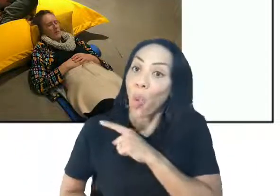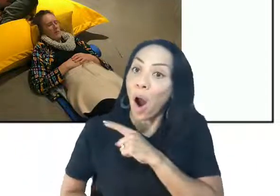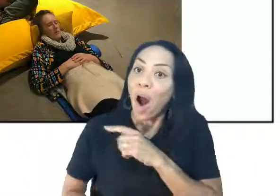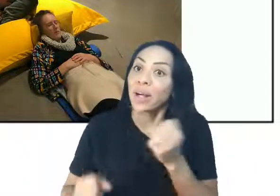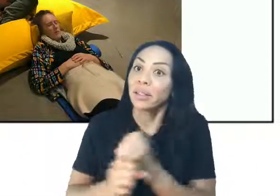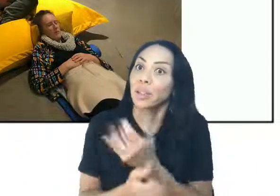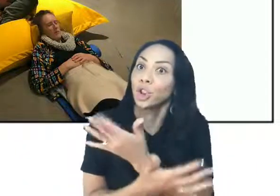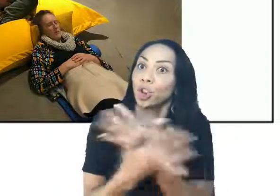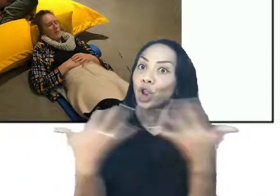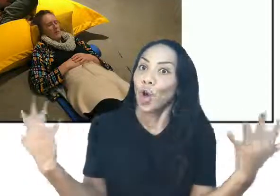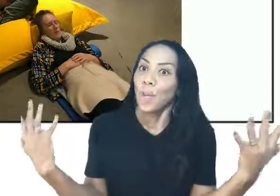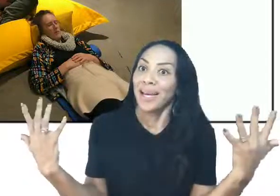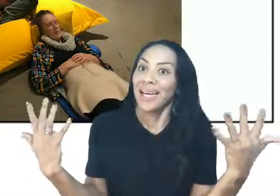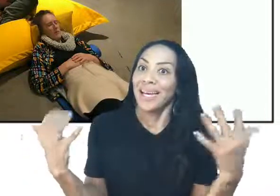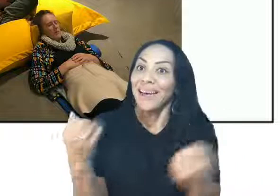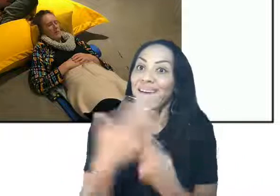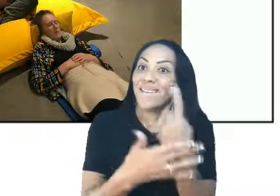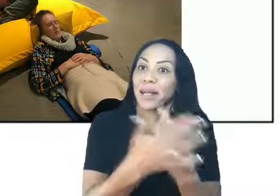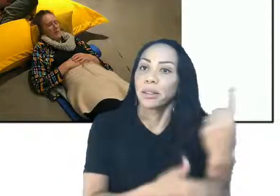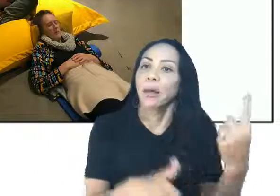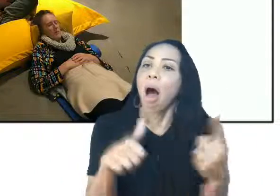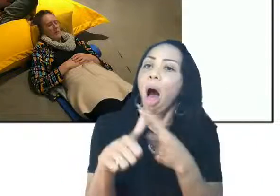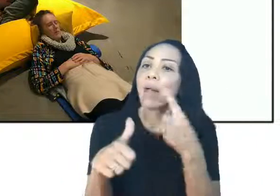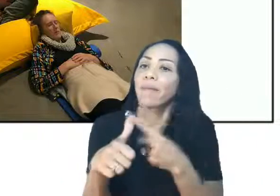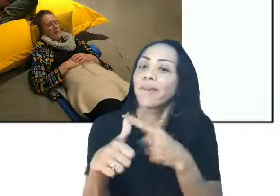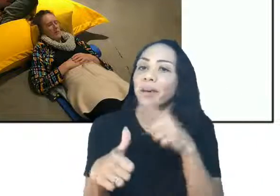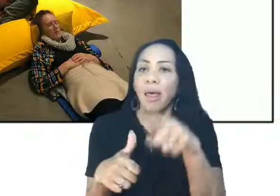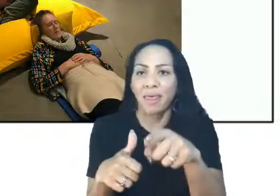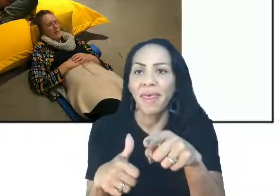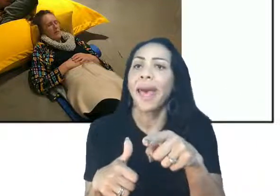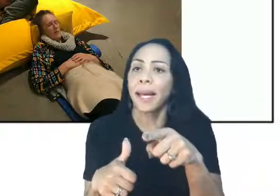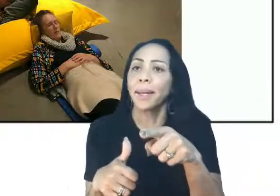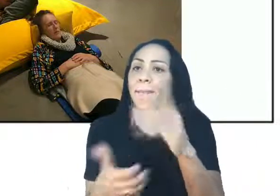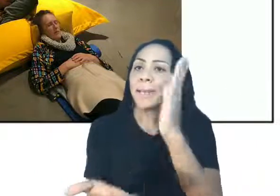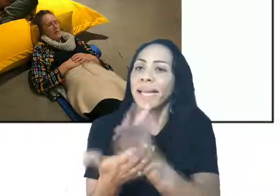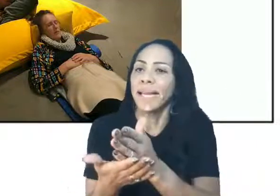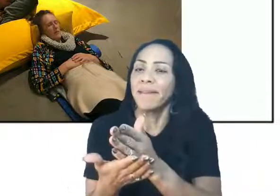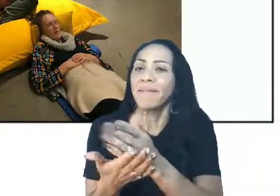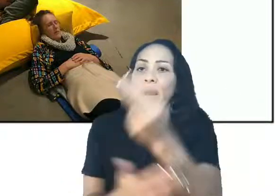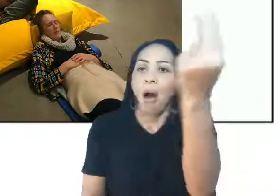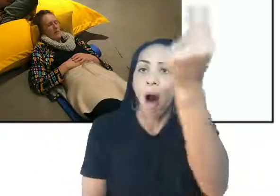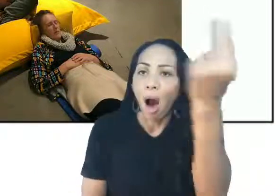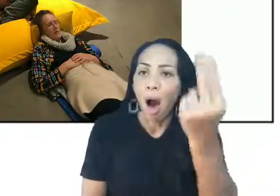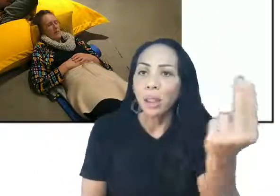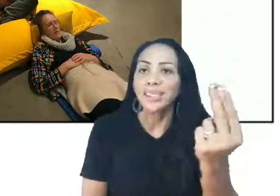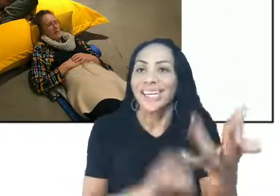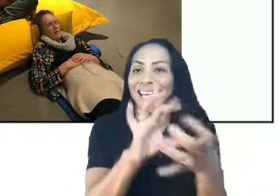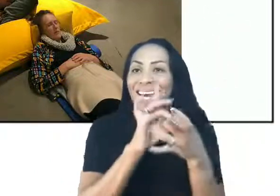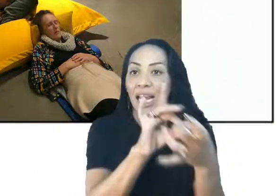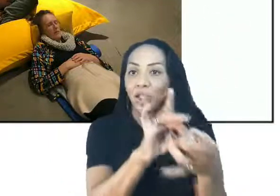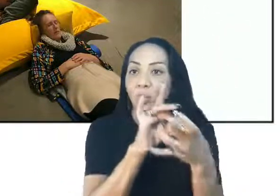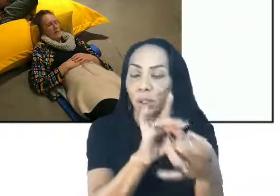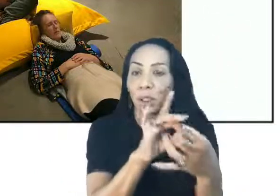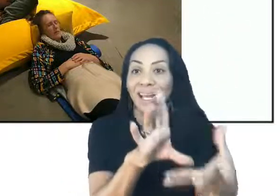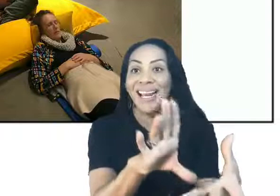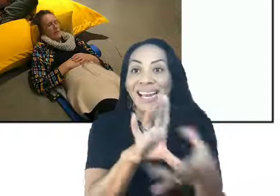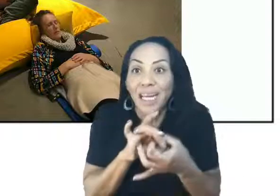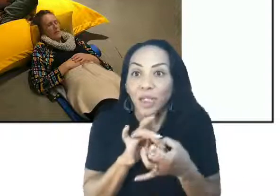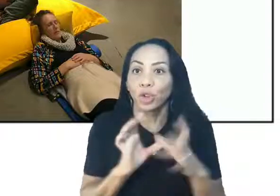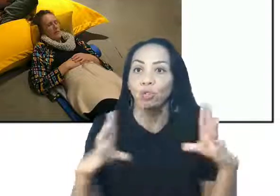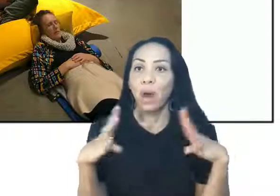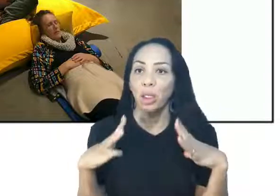that they've embraced rest as a way of engaging with art, which also aligns with their ambition to be a centre for